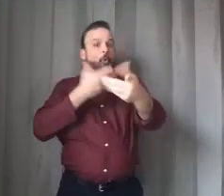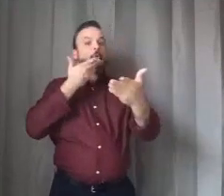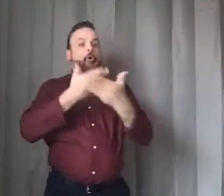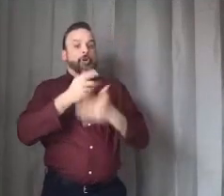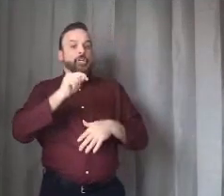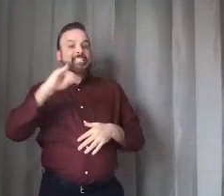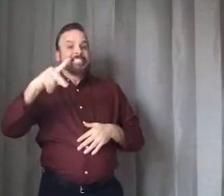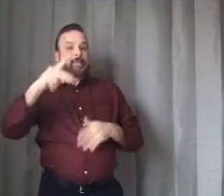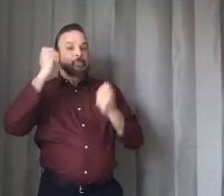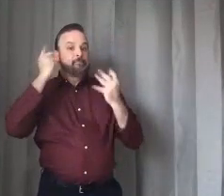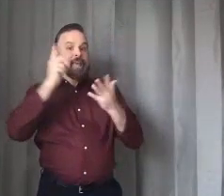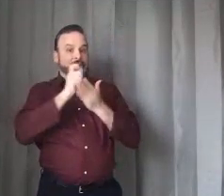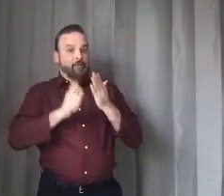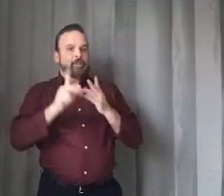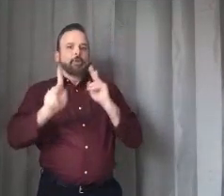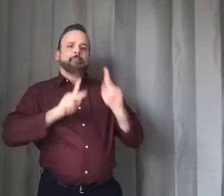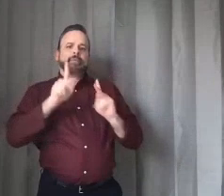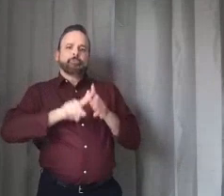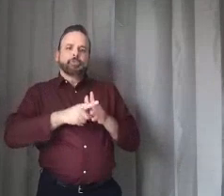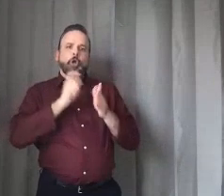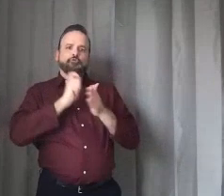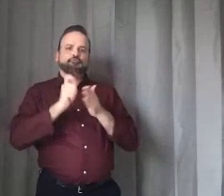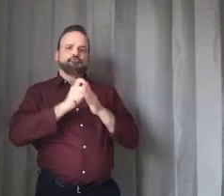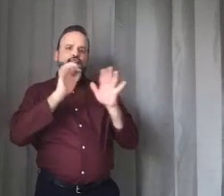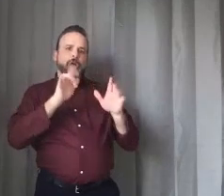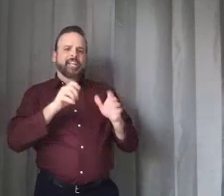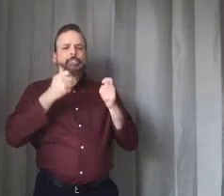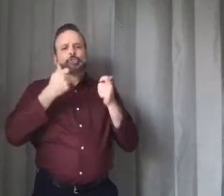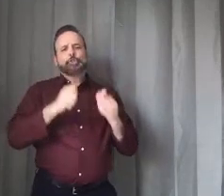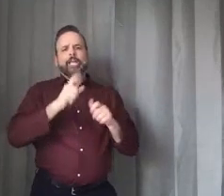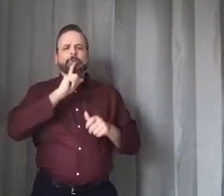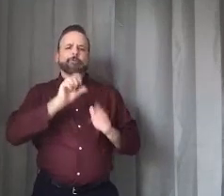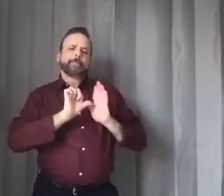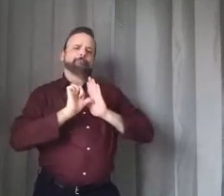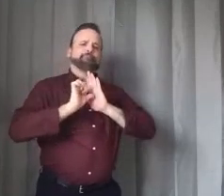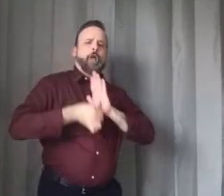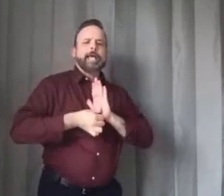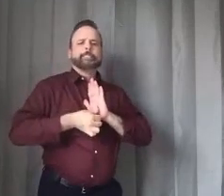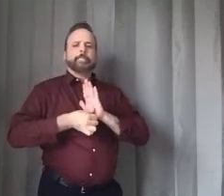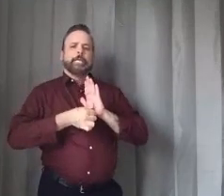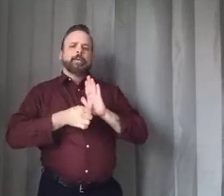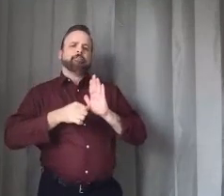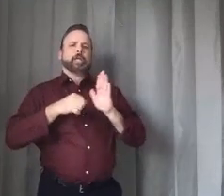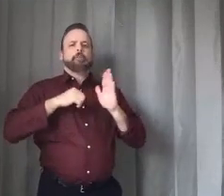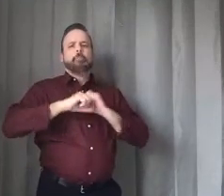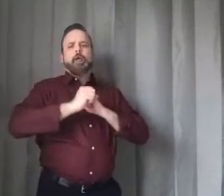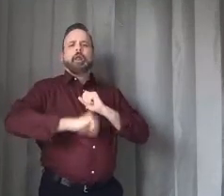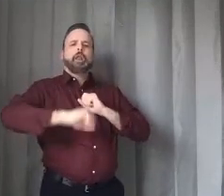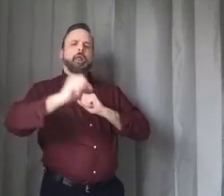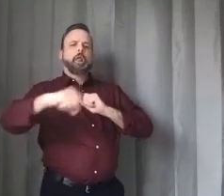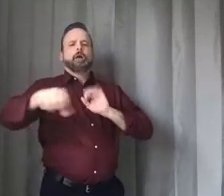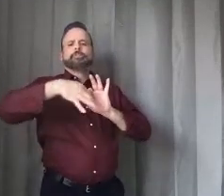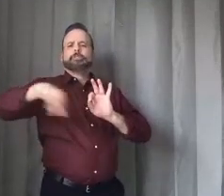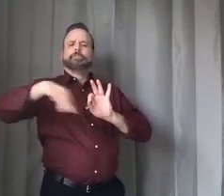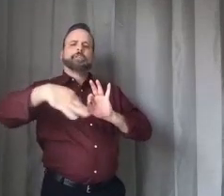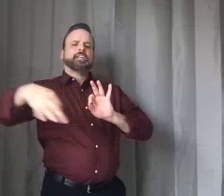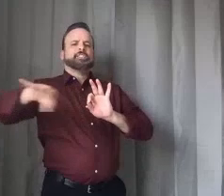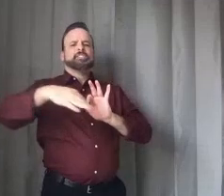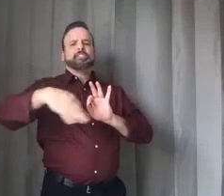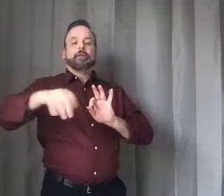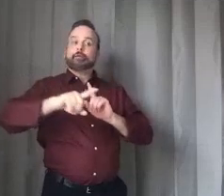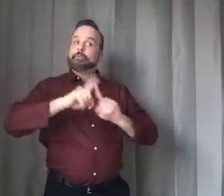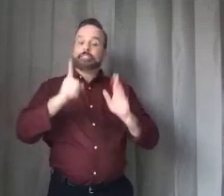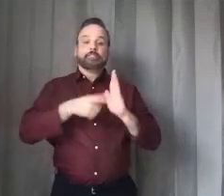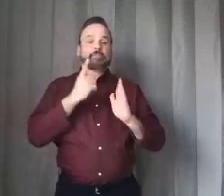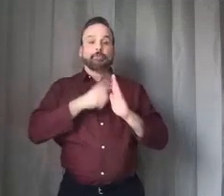the beginning, when a lot of people begin to write, it's all about trying to be really impressive and flowy with the sentences. Yeah. When sometimes being really